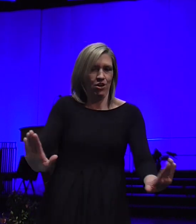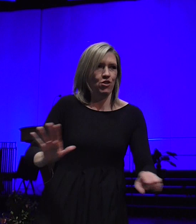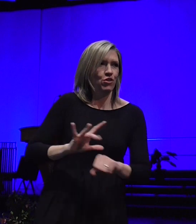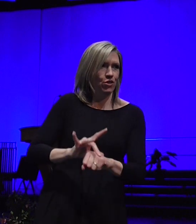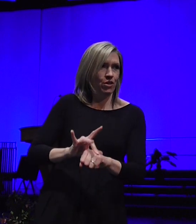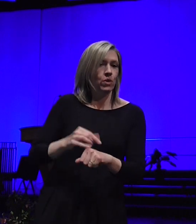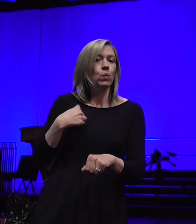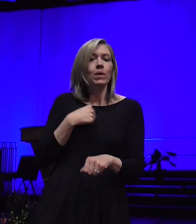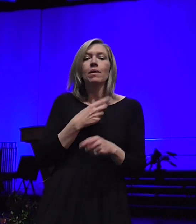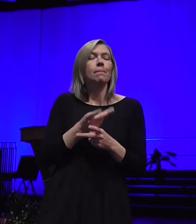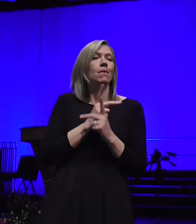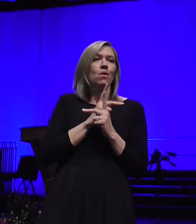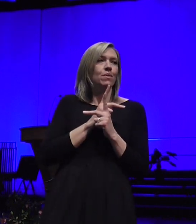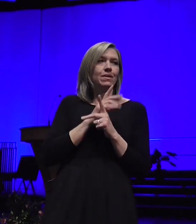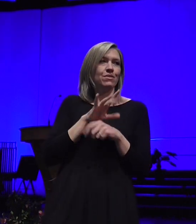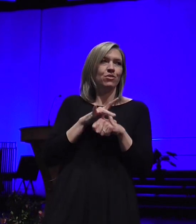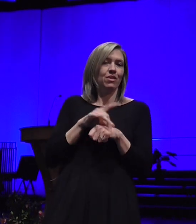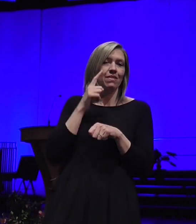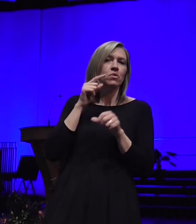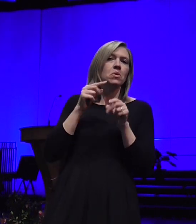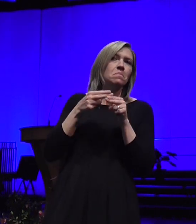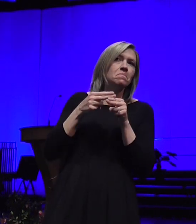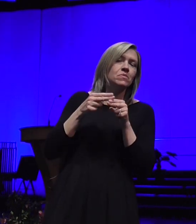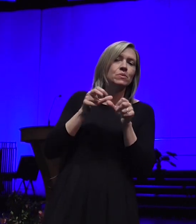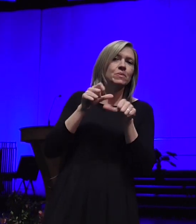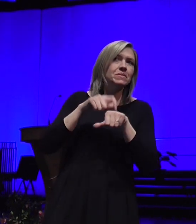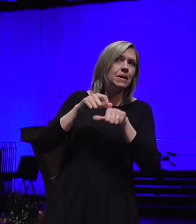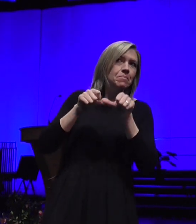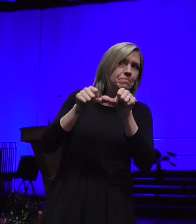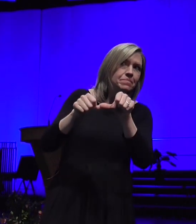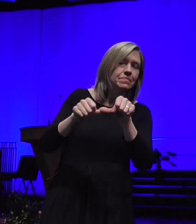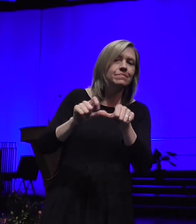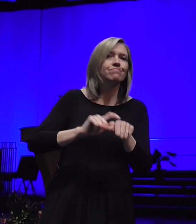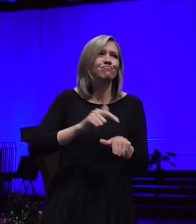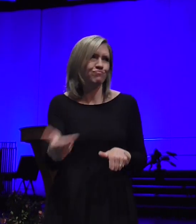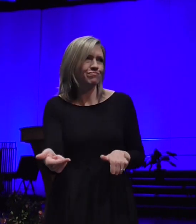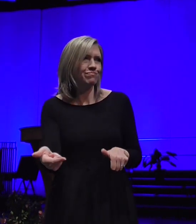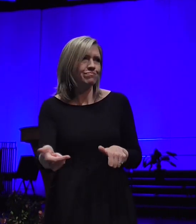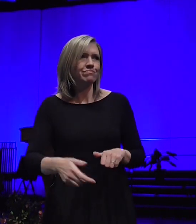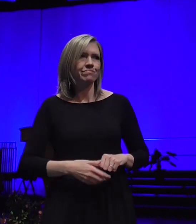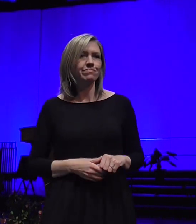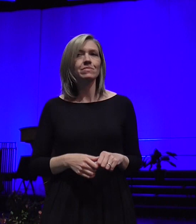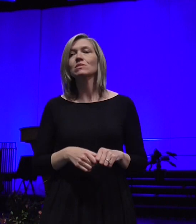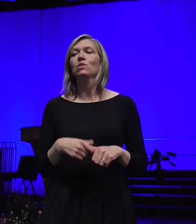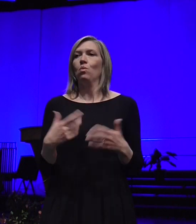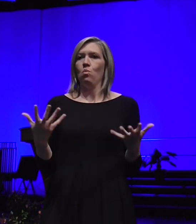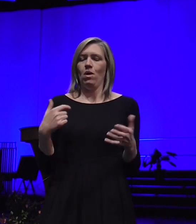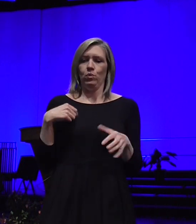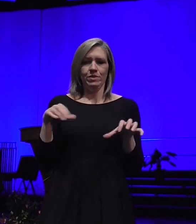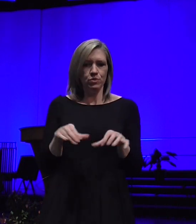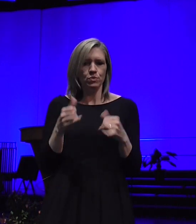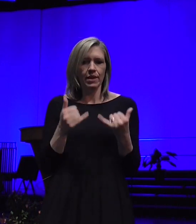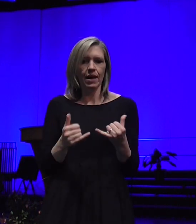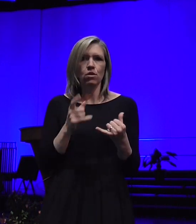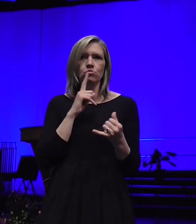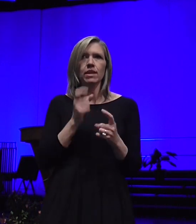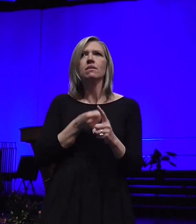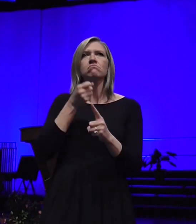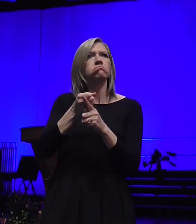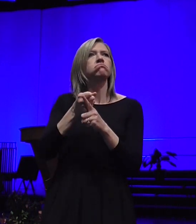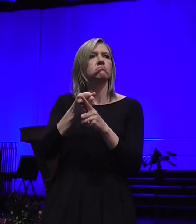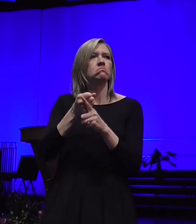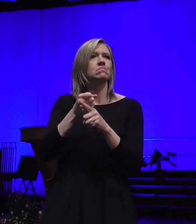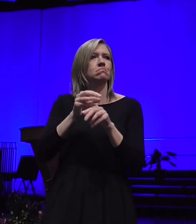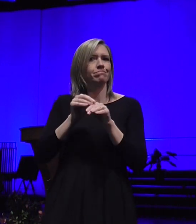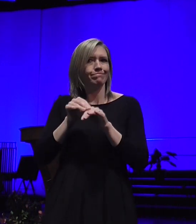borrowing it for a while. And what we do now has so much to do with what we're